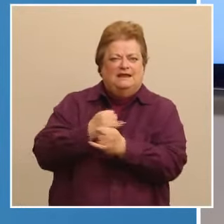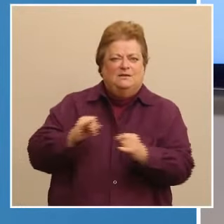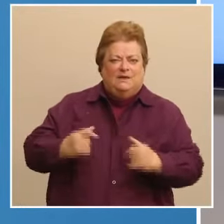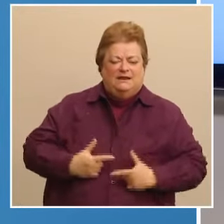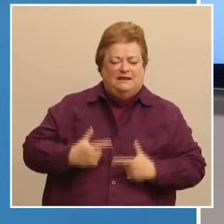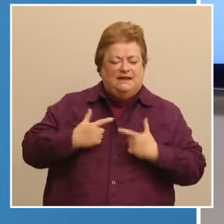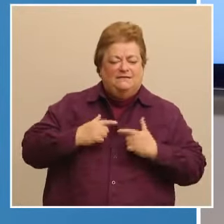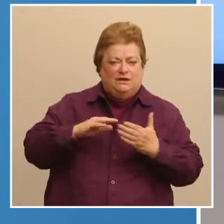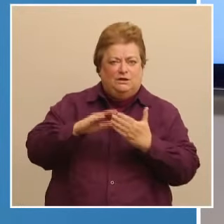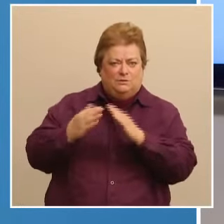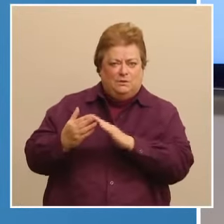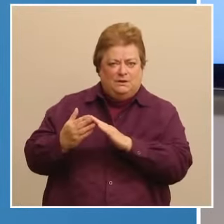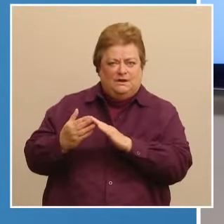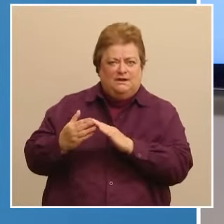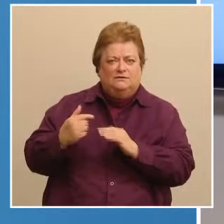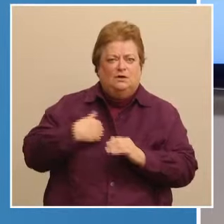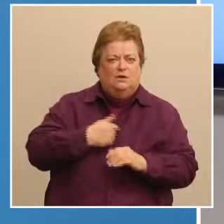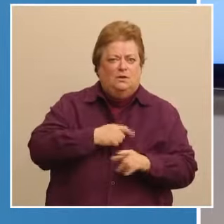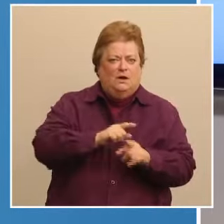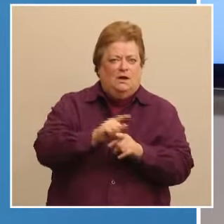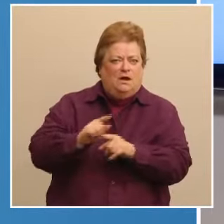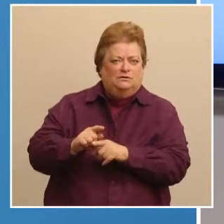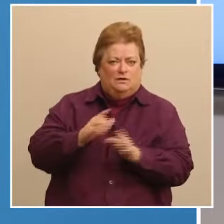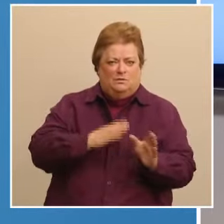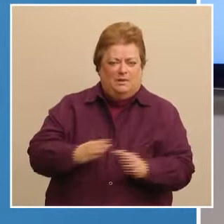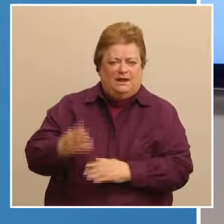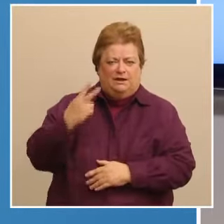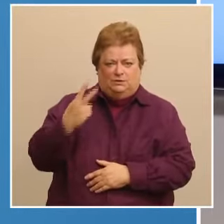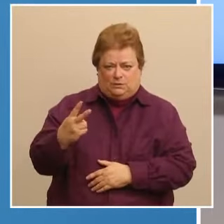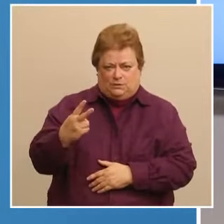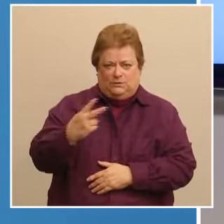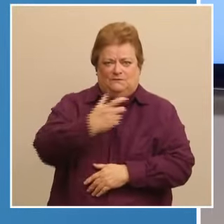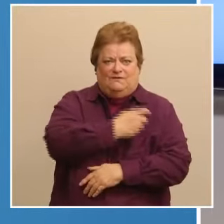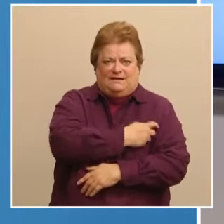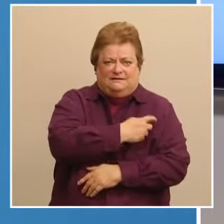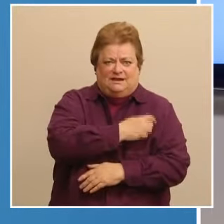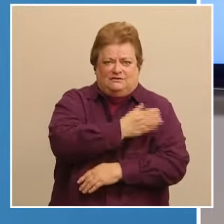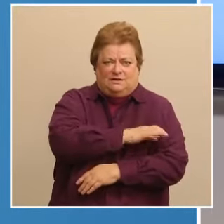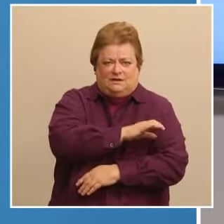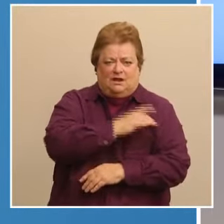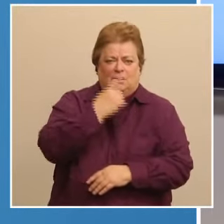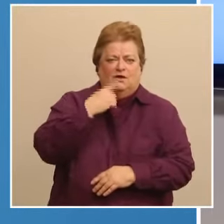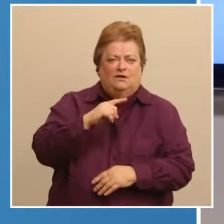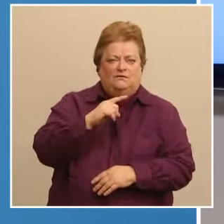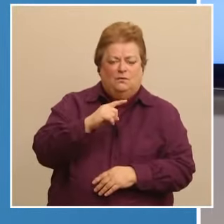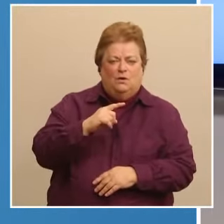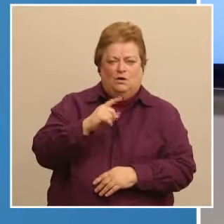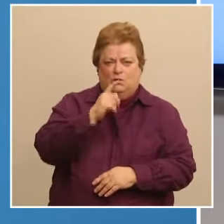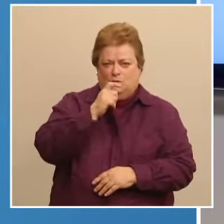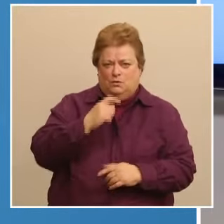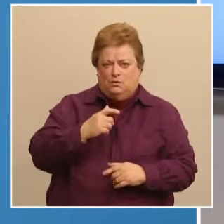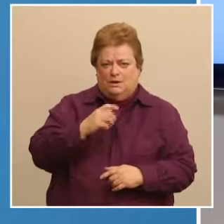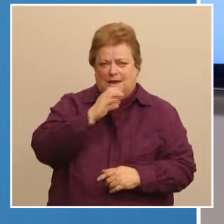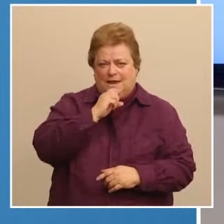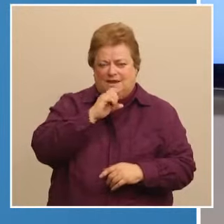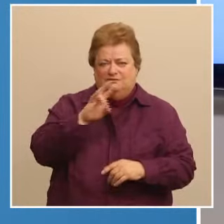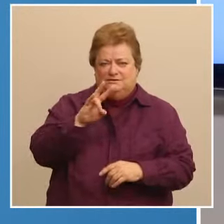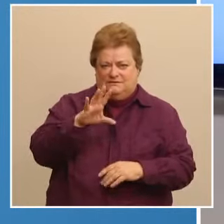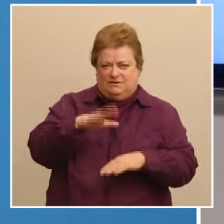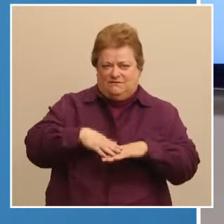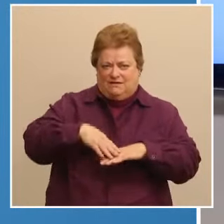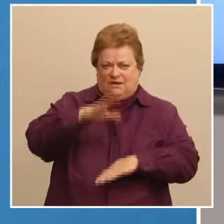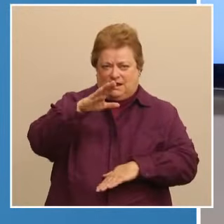communities. Also this week, we are planning 2 vaccination clinics for residents age 75 and